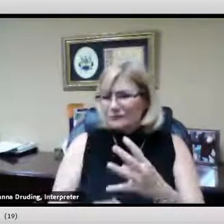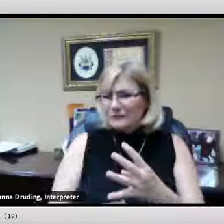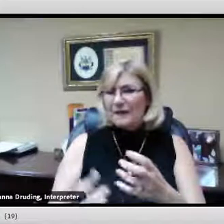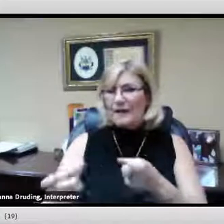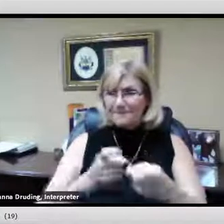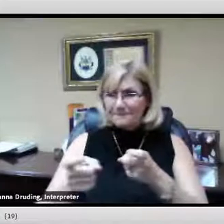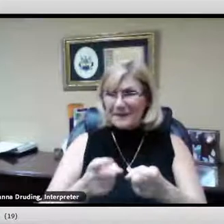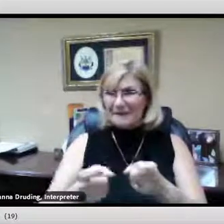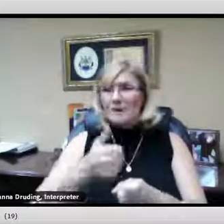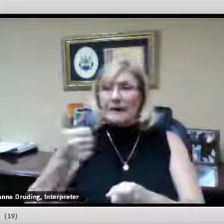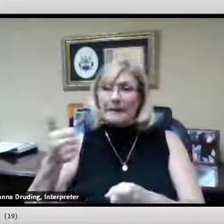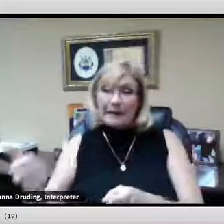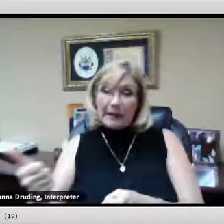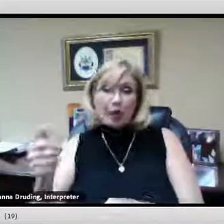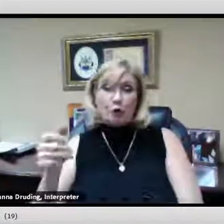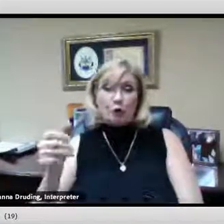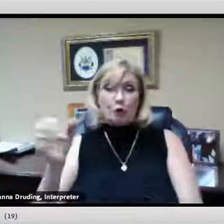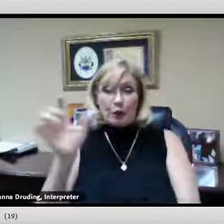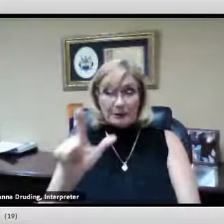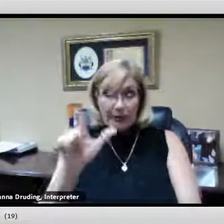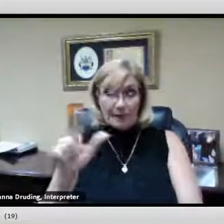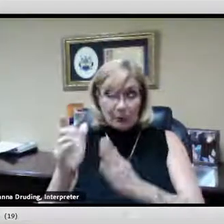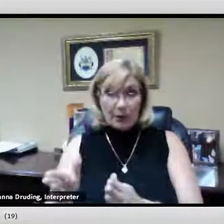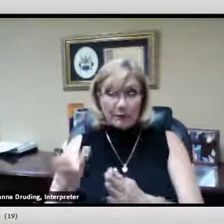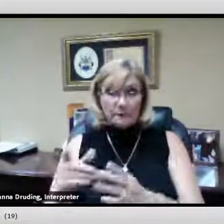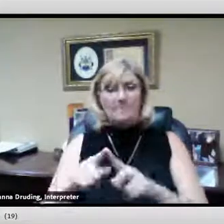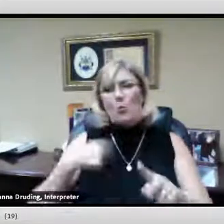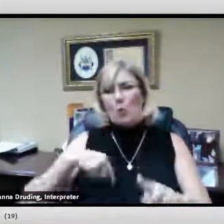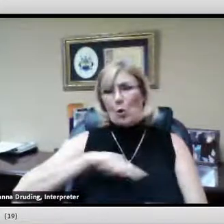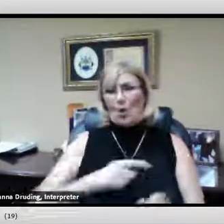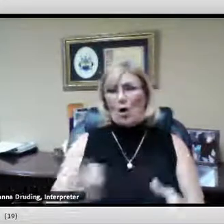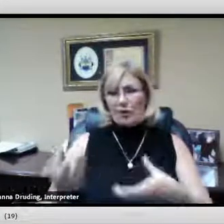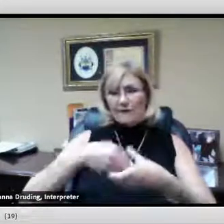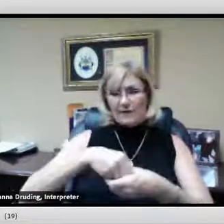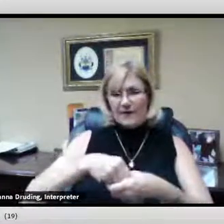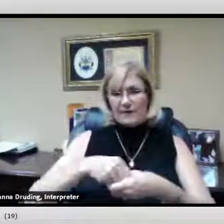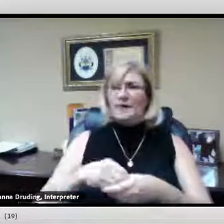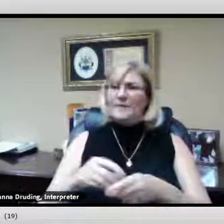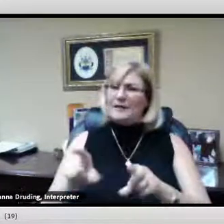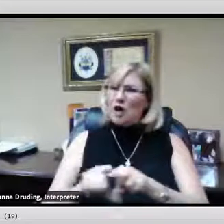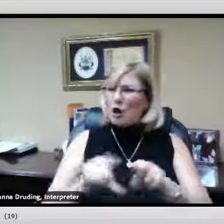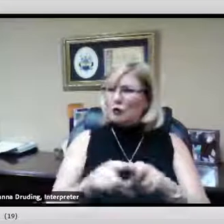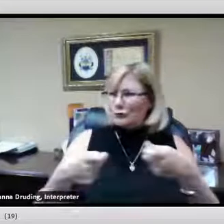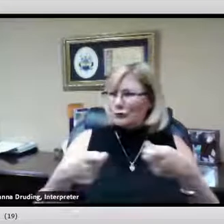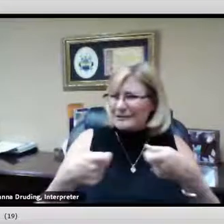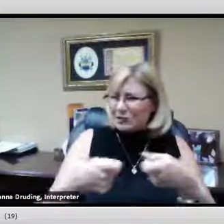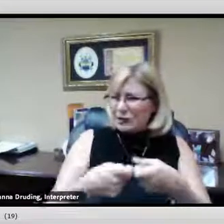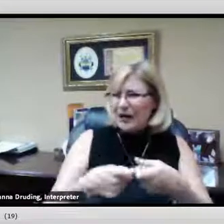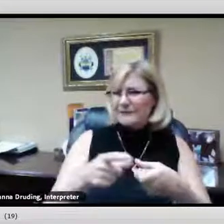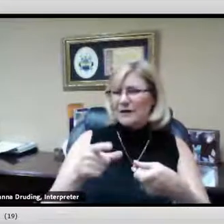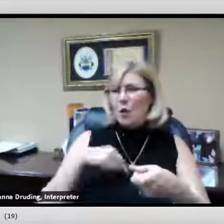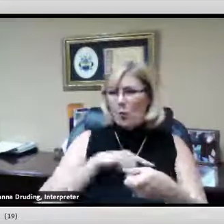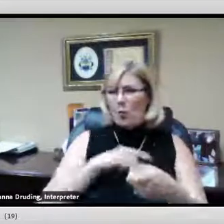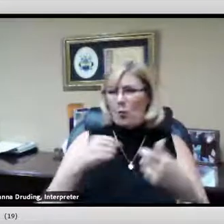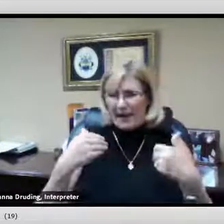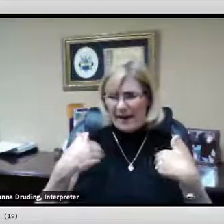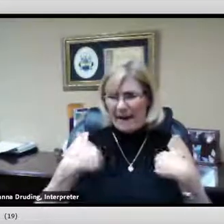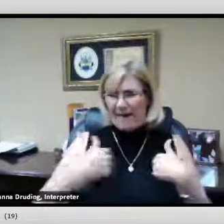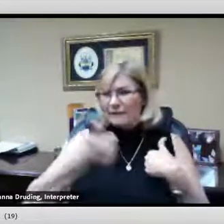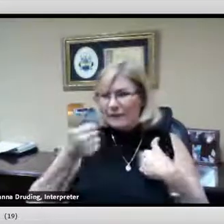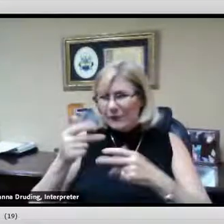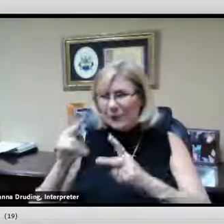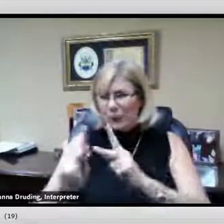technical services librarian, but we're all involved. Similarly with digitizing, we have an archivist who does a lot of